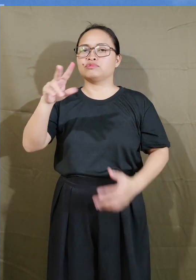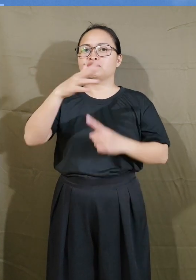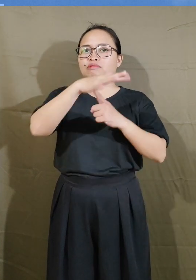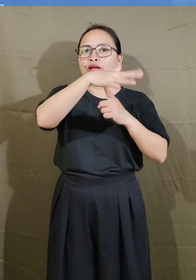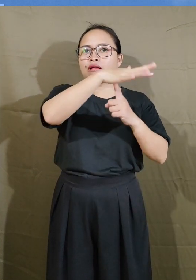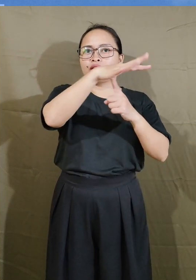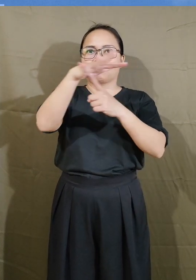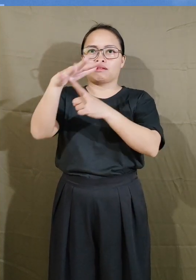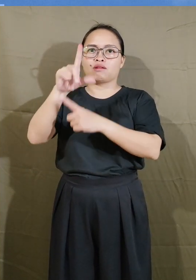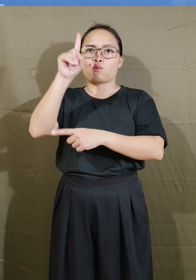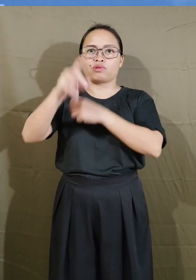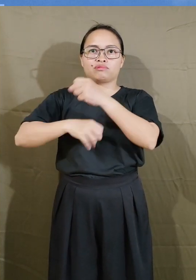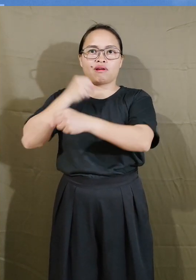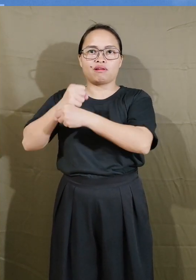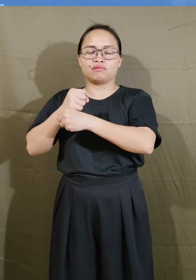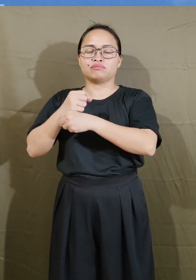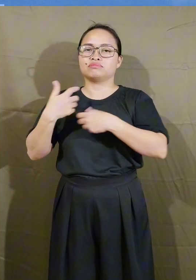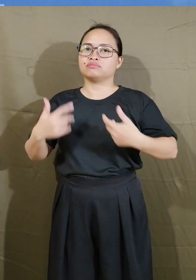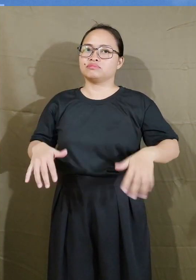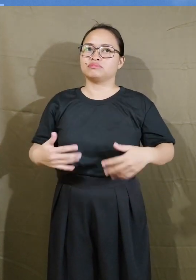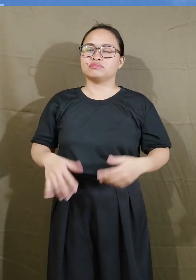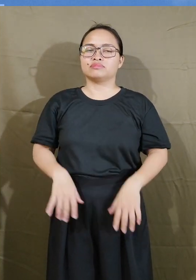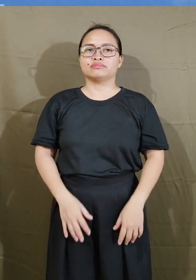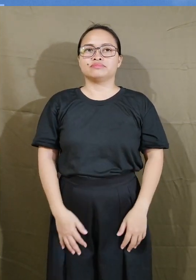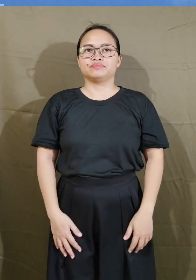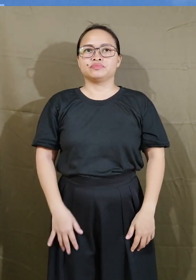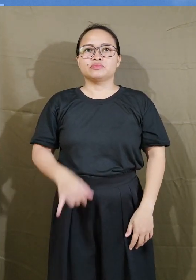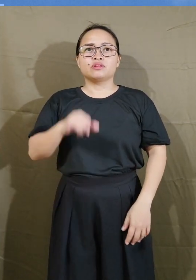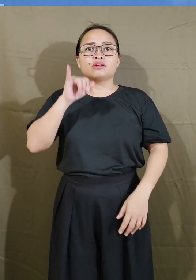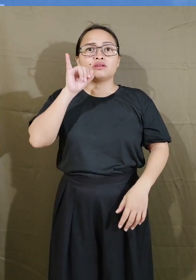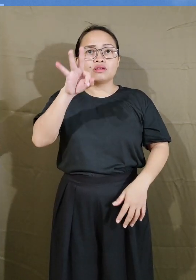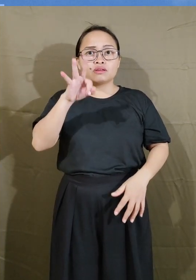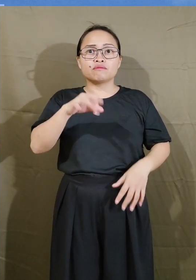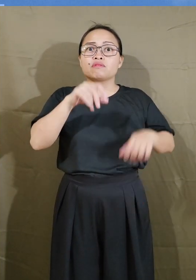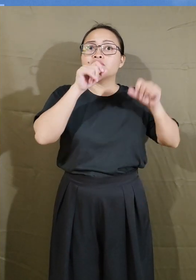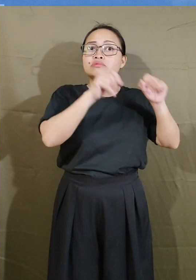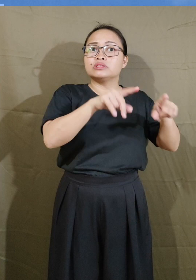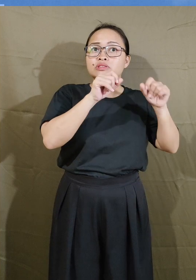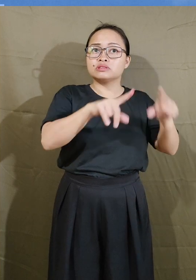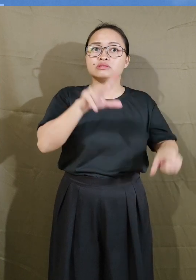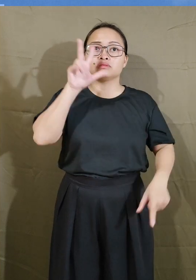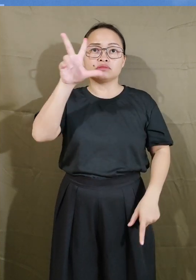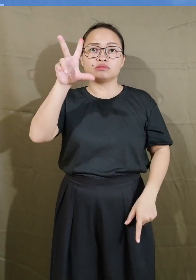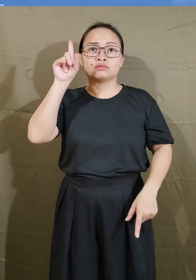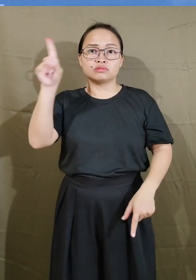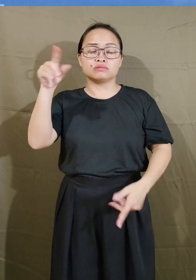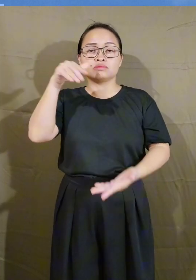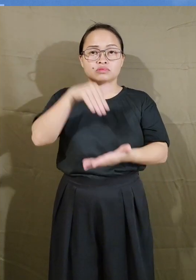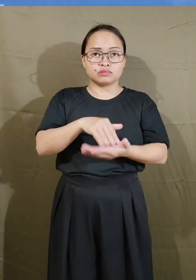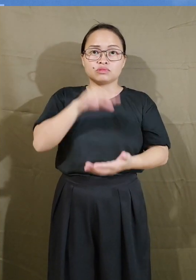34,362 helicopters in 1 year. If they were able to sell